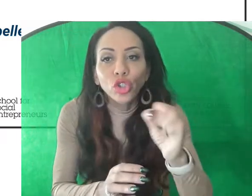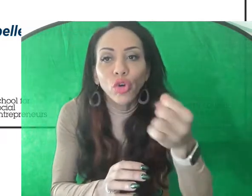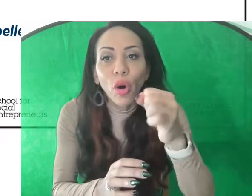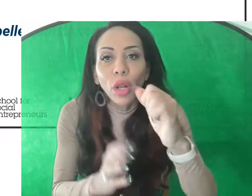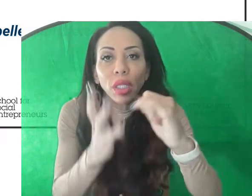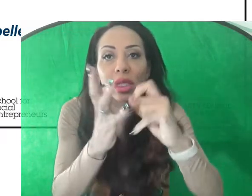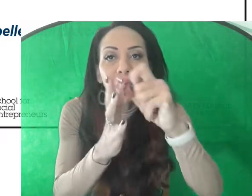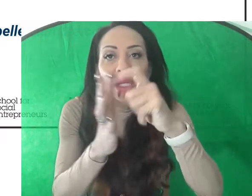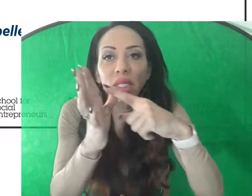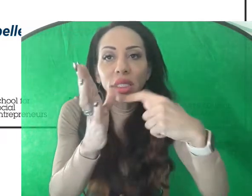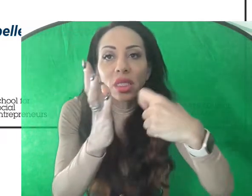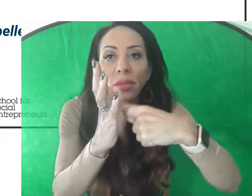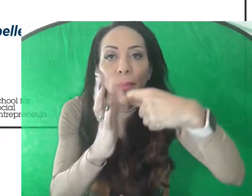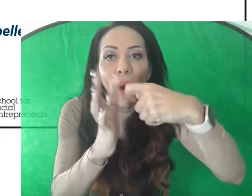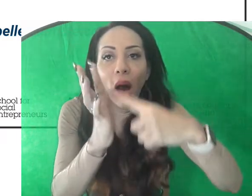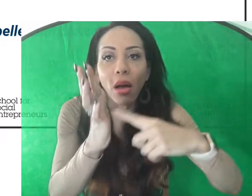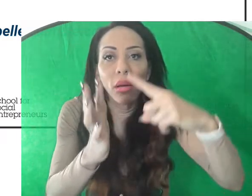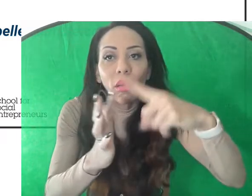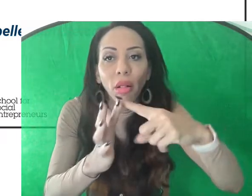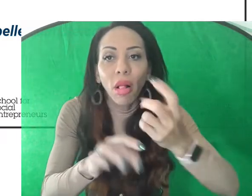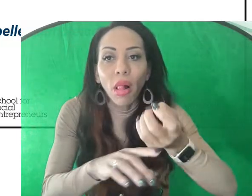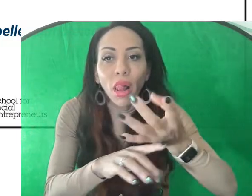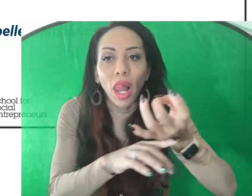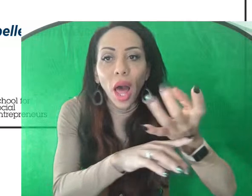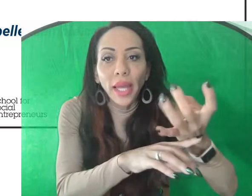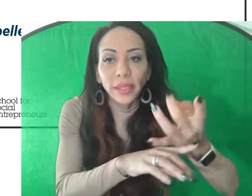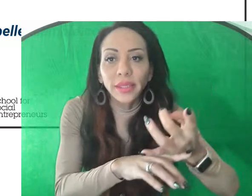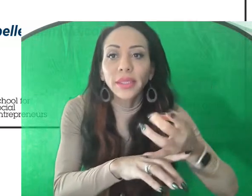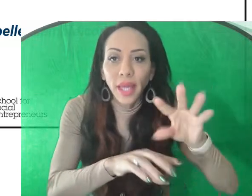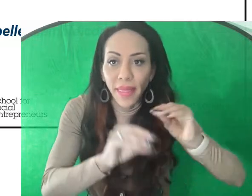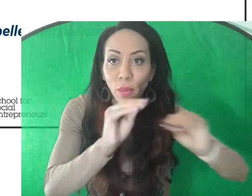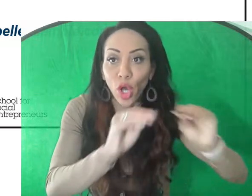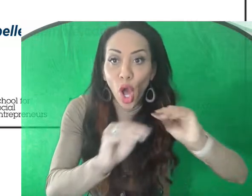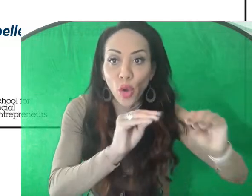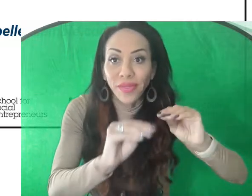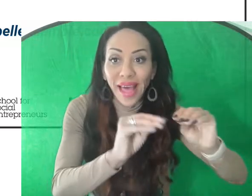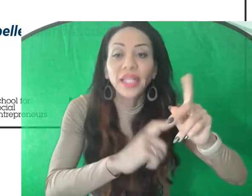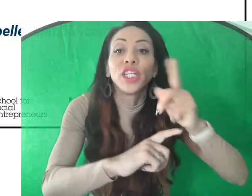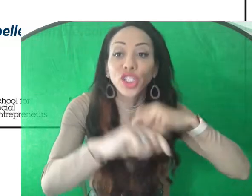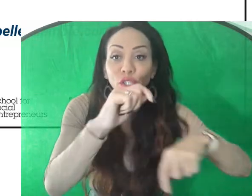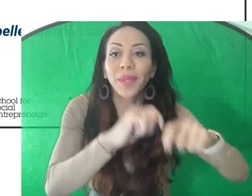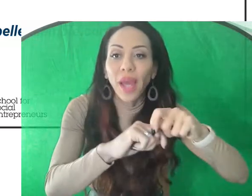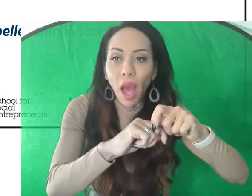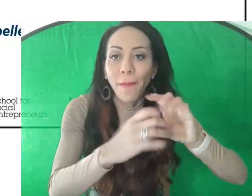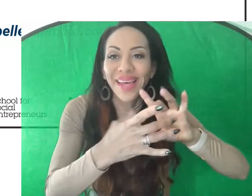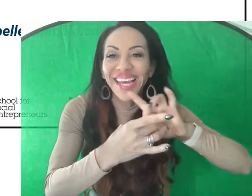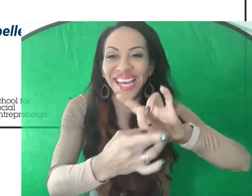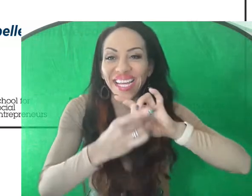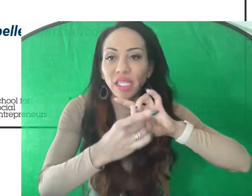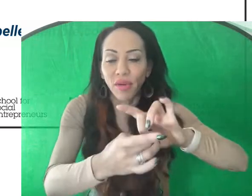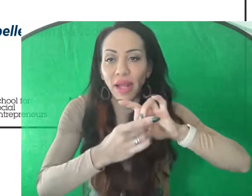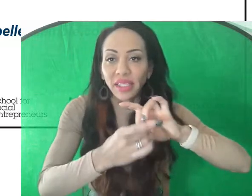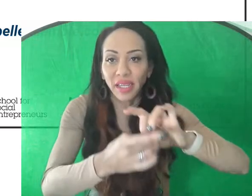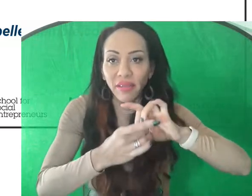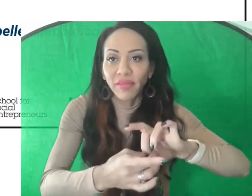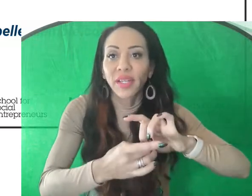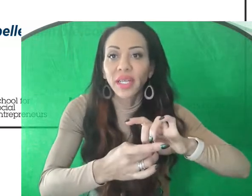they code that to be interactive. And then at the end of the day, we put that together, so they've got an interactive dance performance with light and dance.